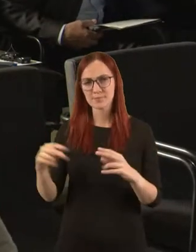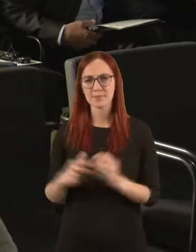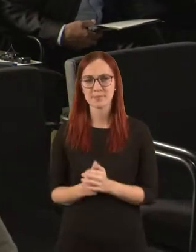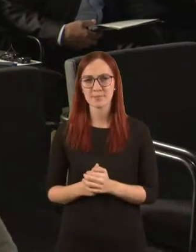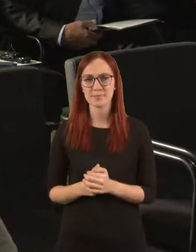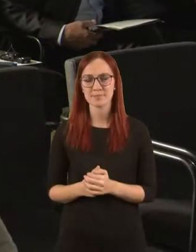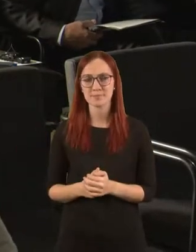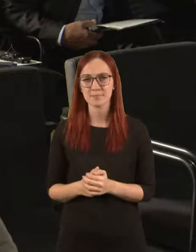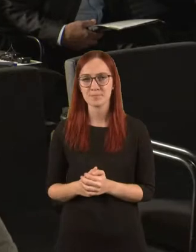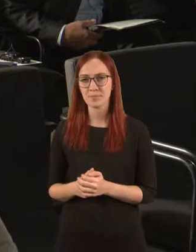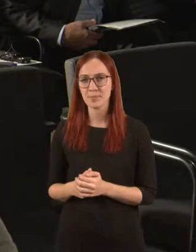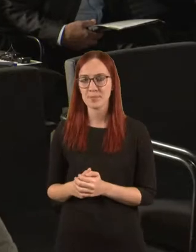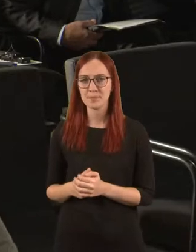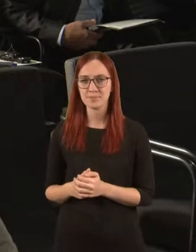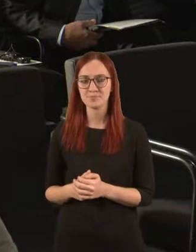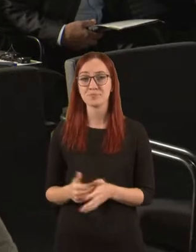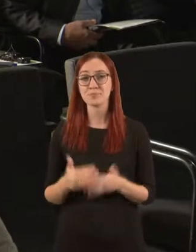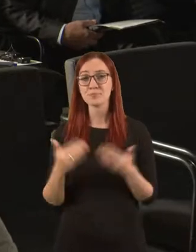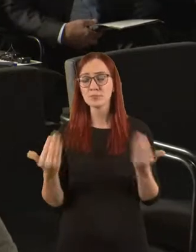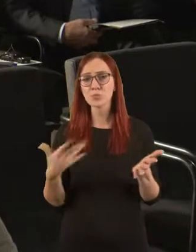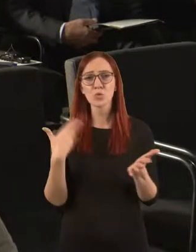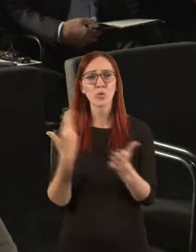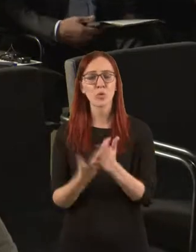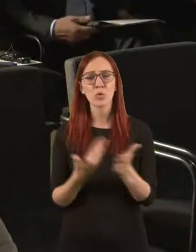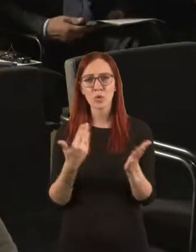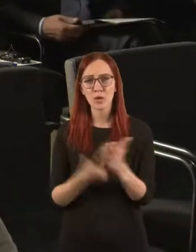talking about